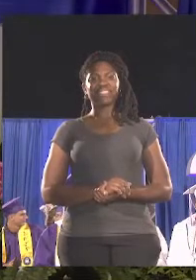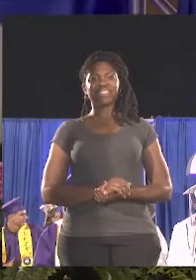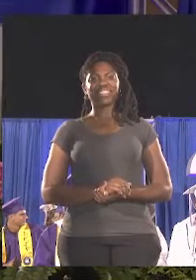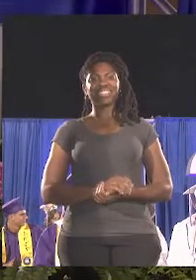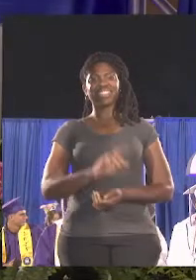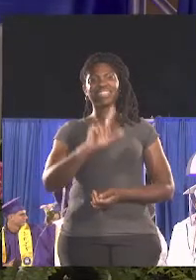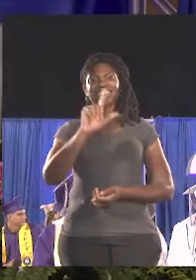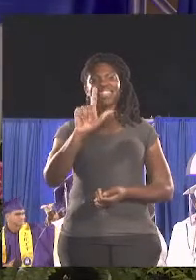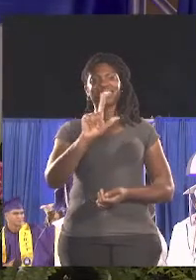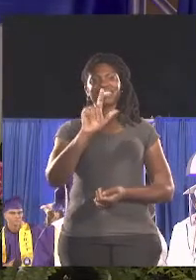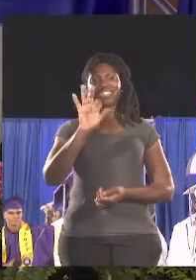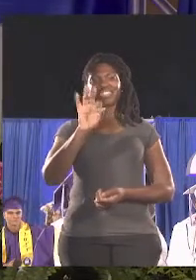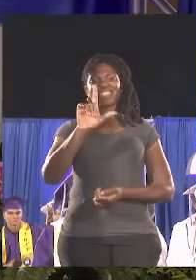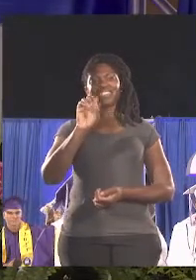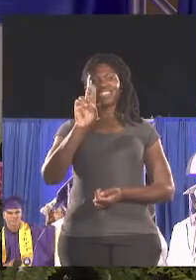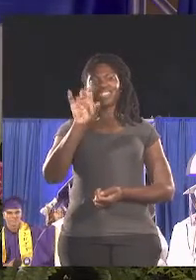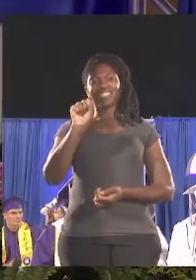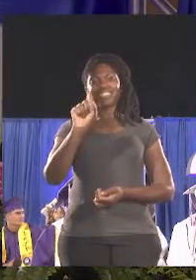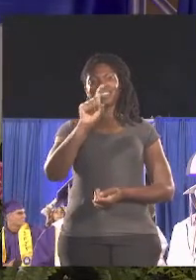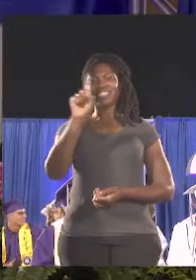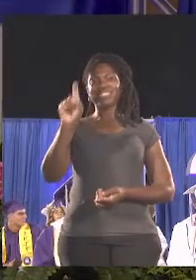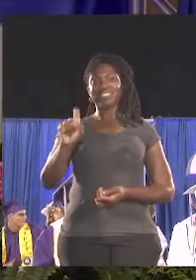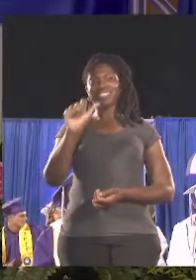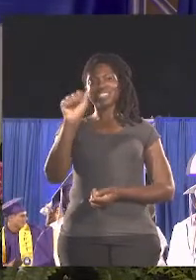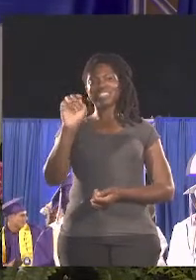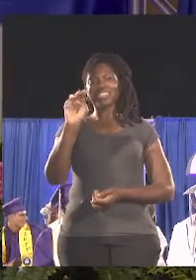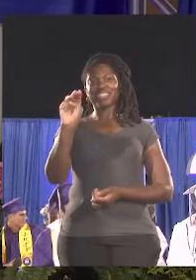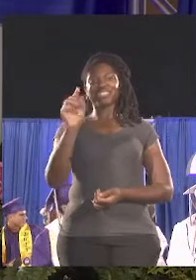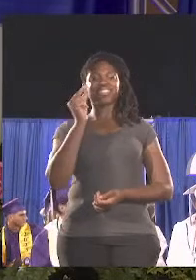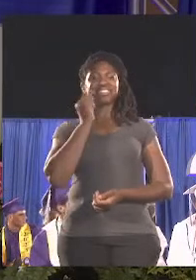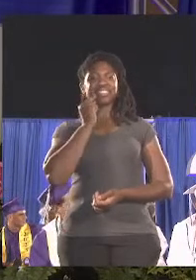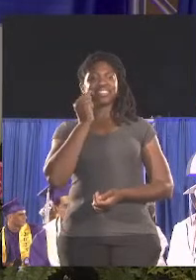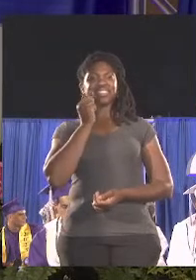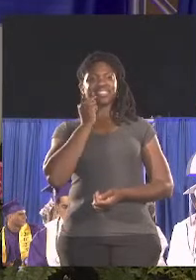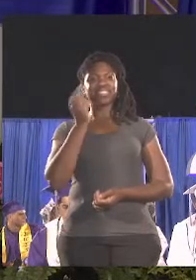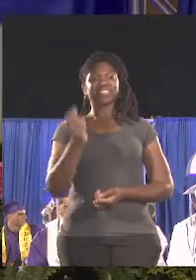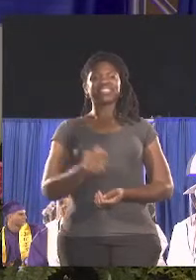Lucian Robert Flores, Texas A&M University at San Antonio.